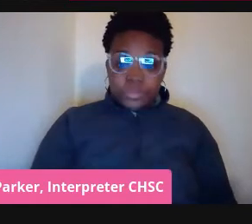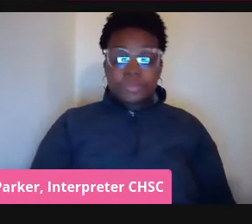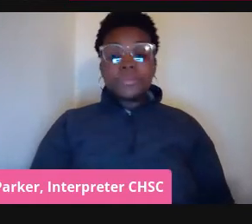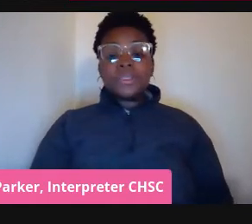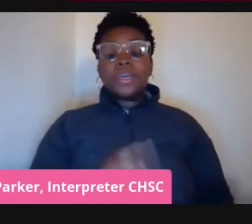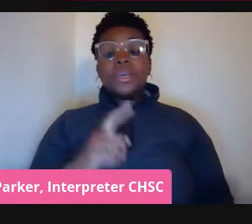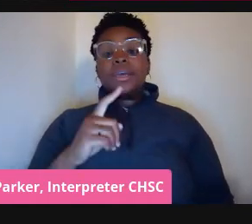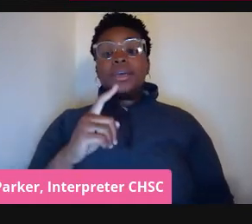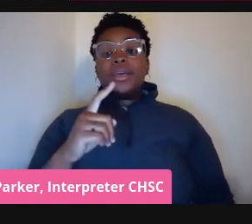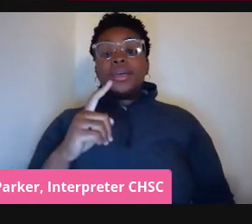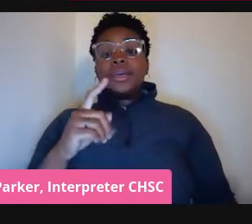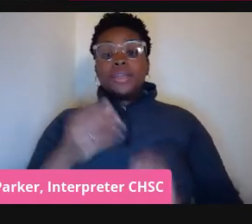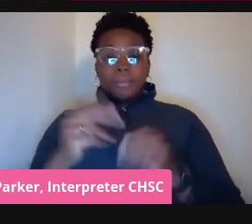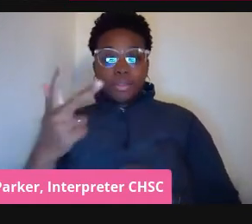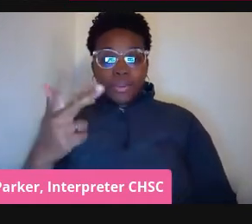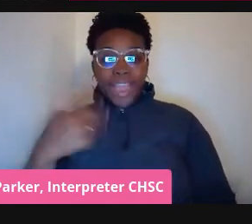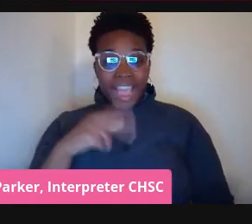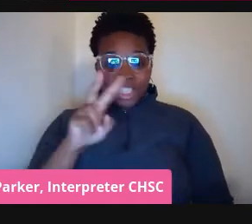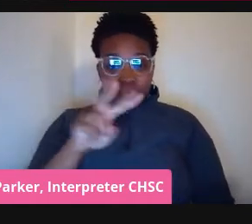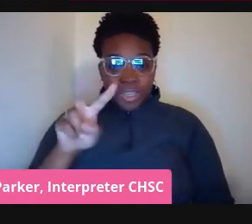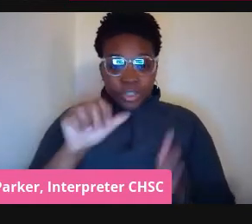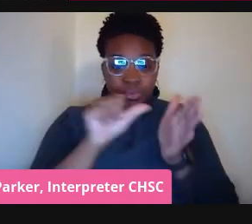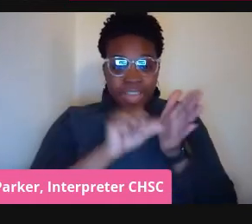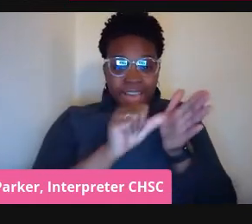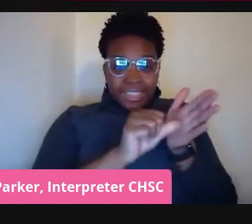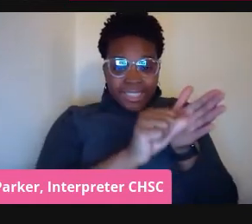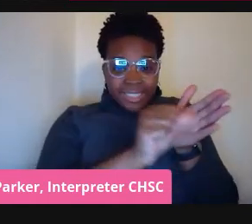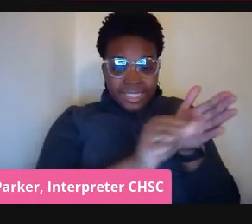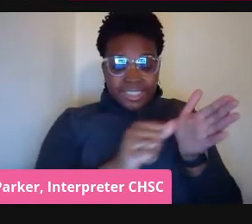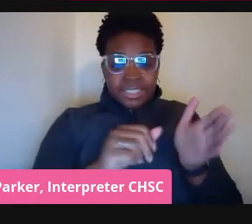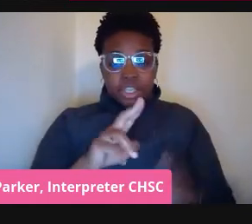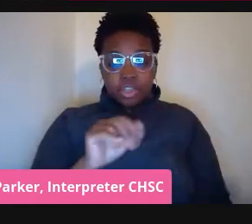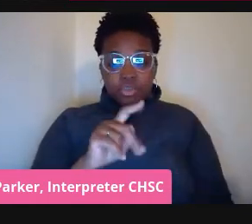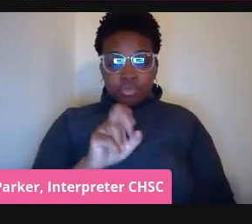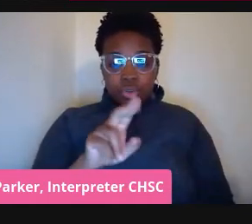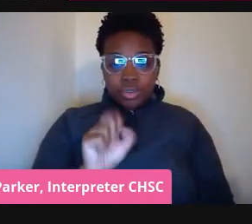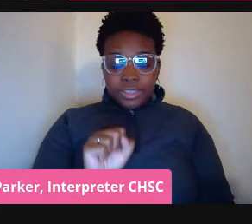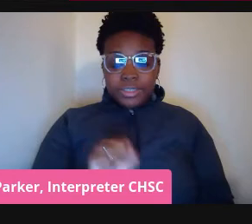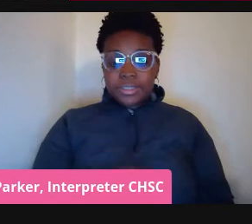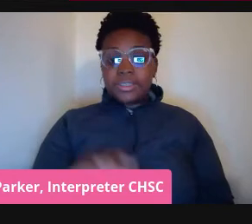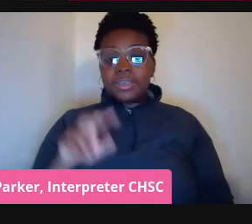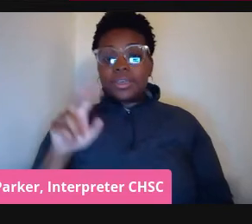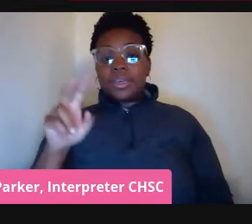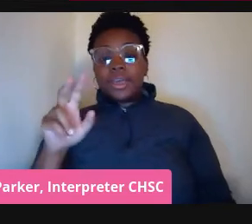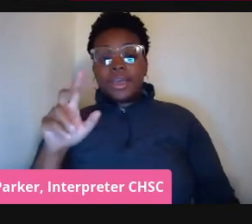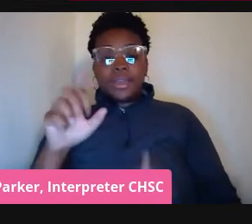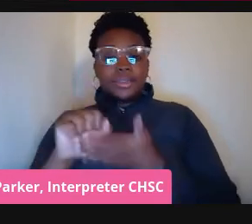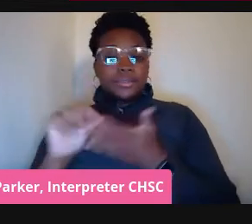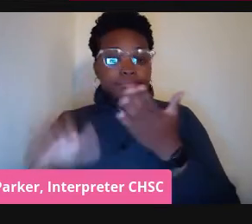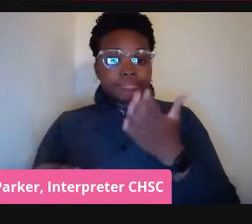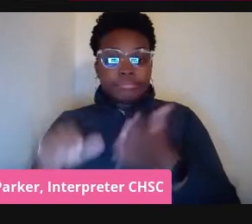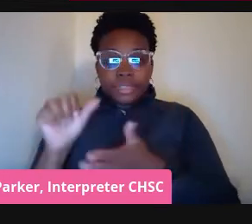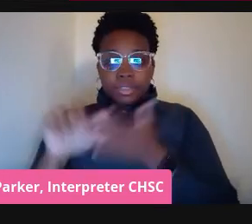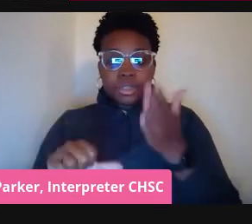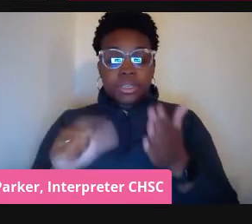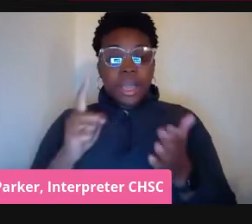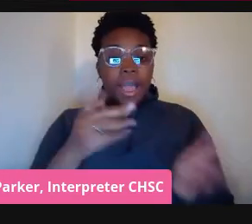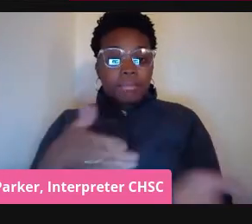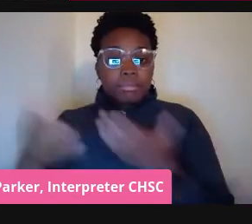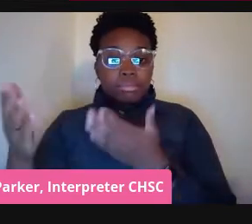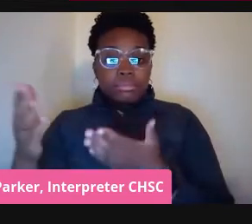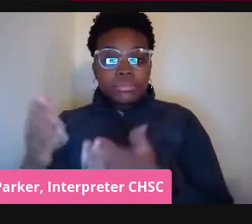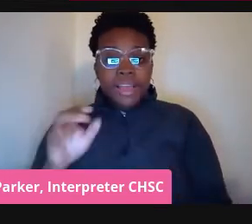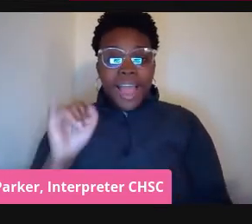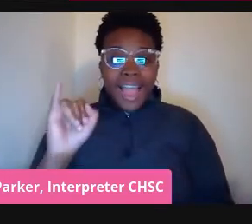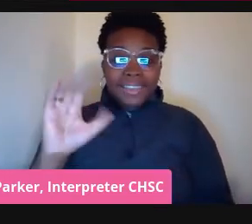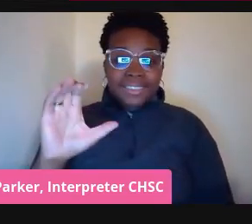had 22 cuts in my uterus and 22 fibroids removed with cysts and ovaries, and ended up in an intensive care unit. And then,